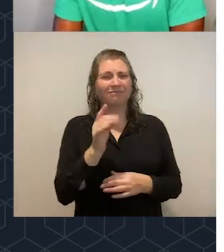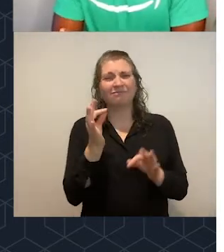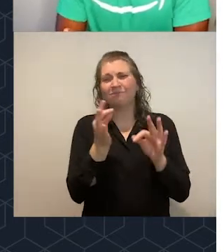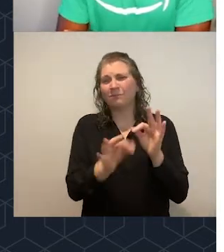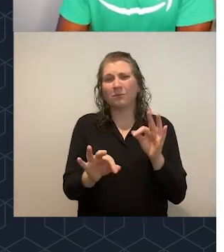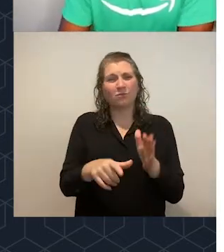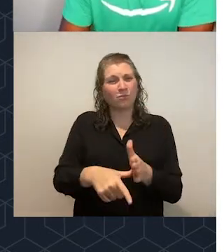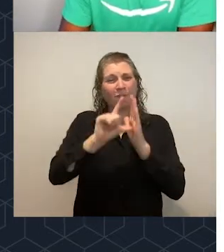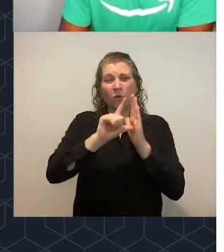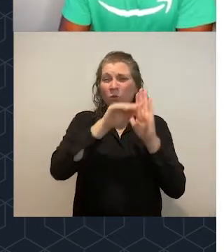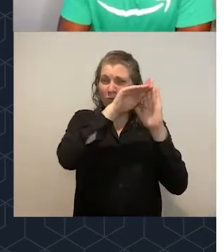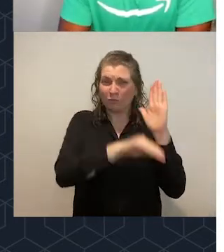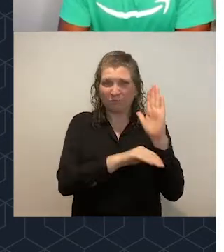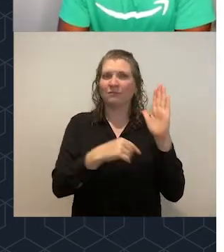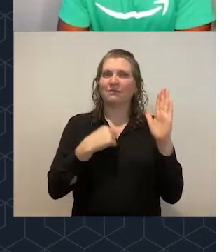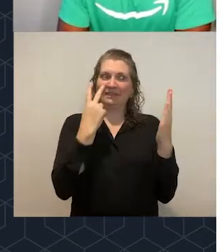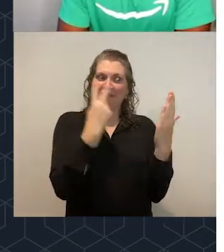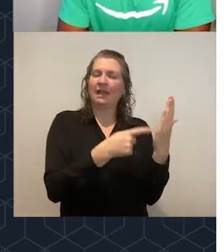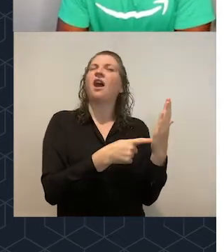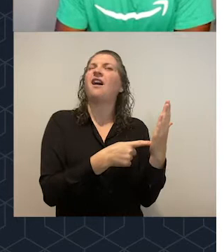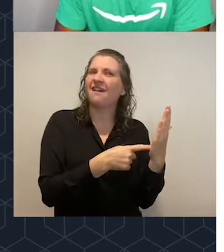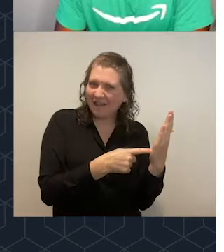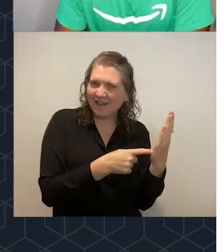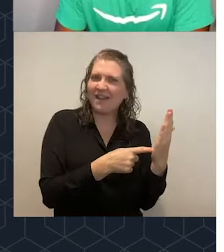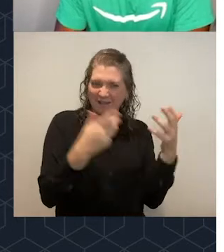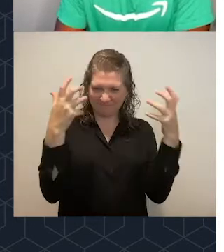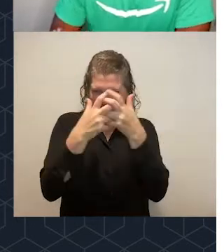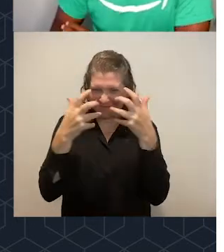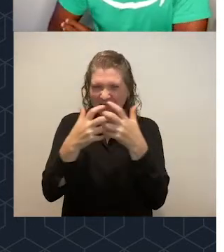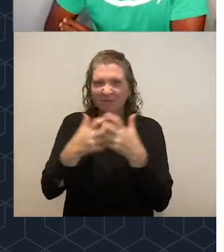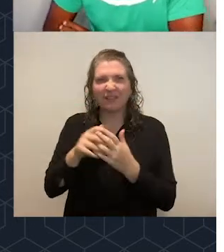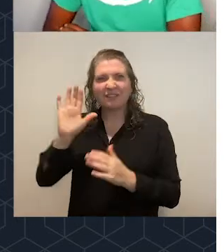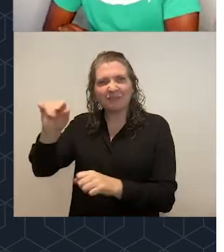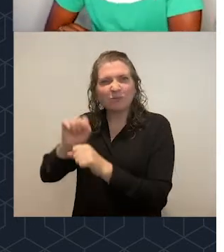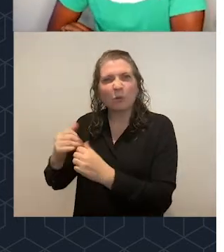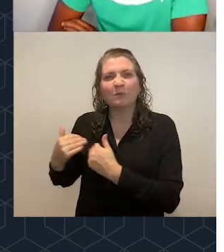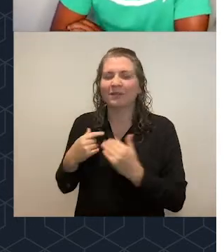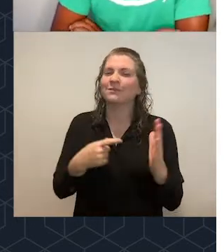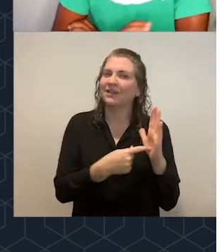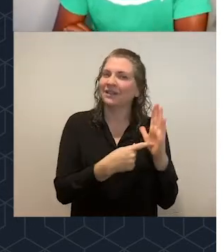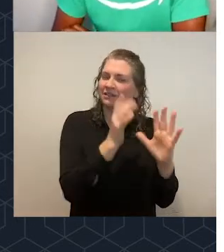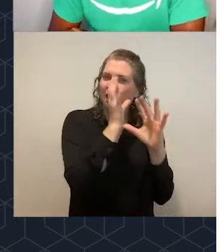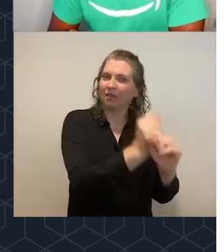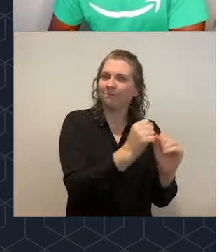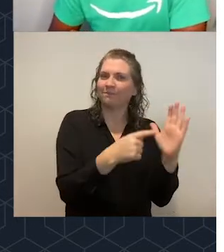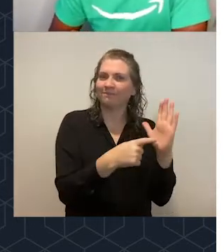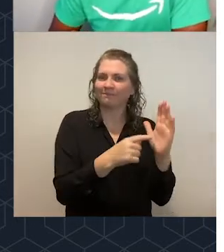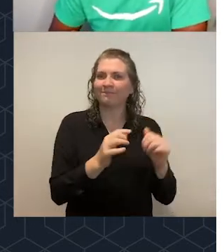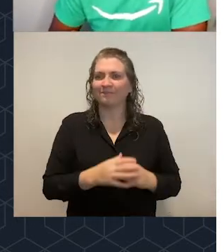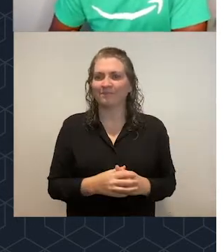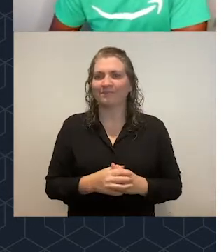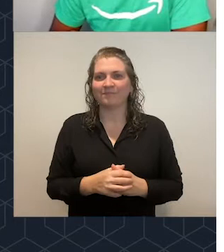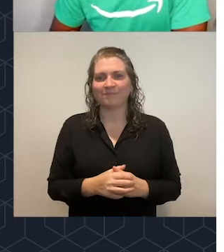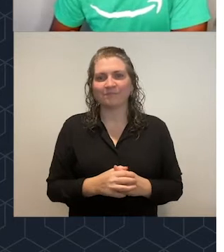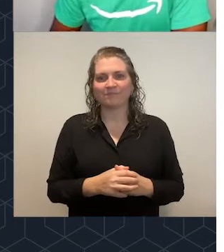candidate by leading with data, by showing the action as well as the results. So that's a high-level